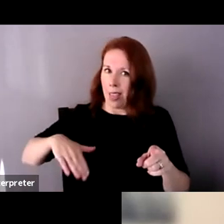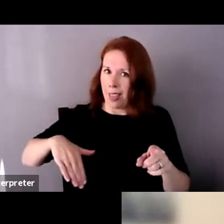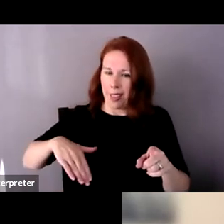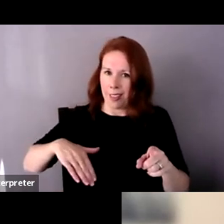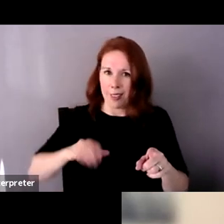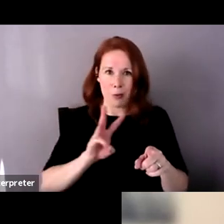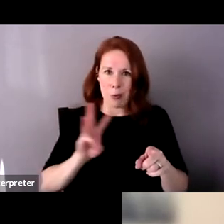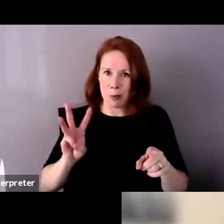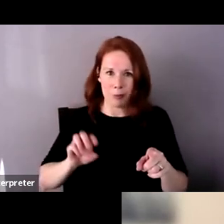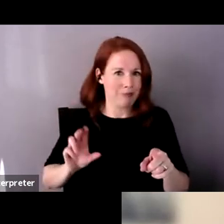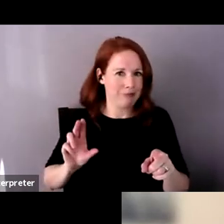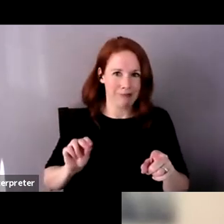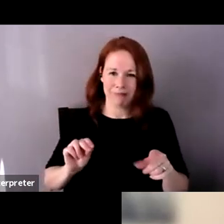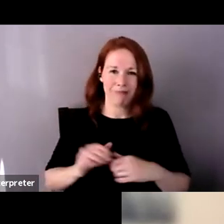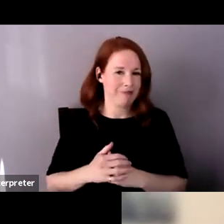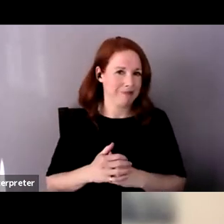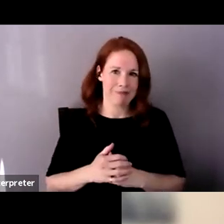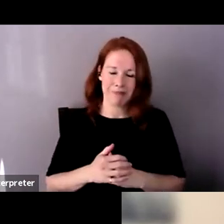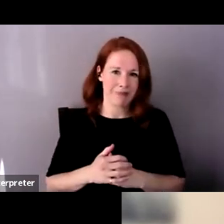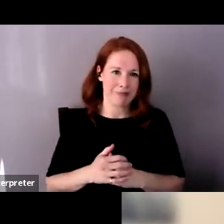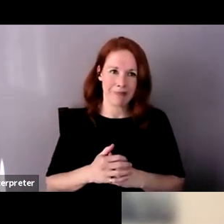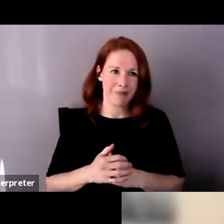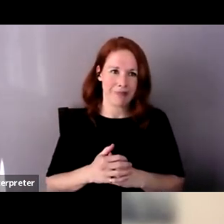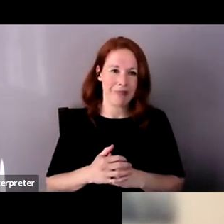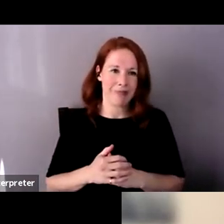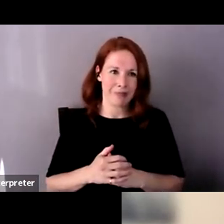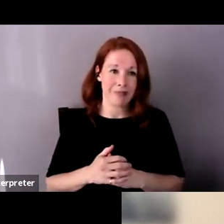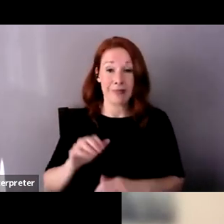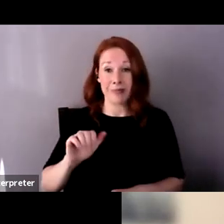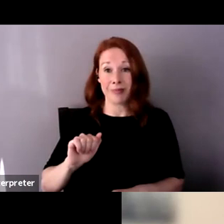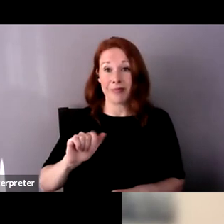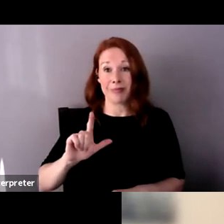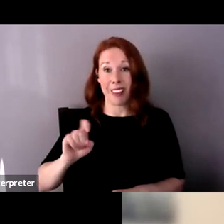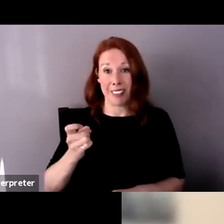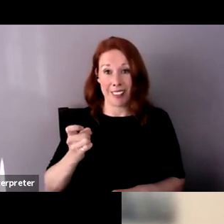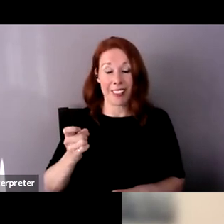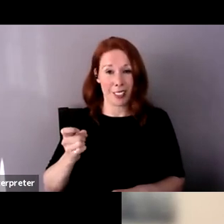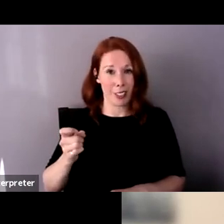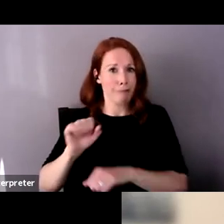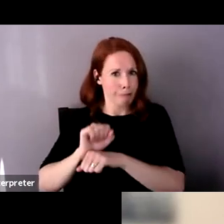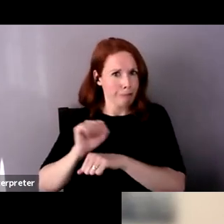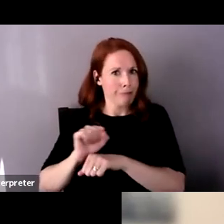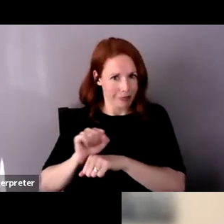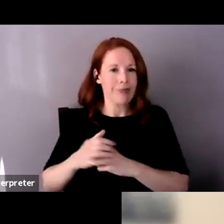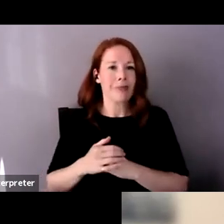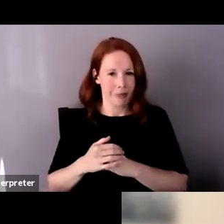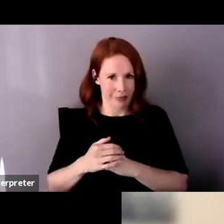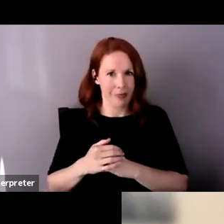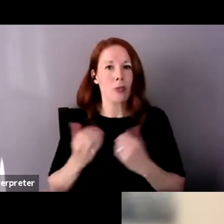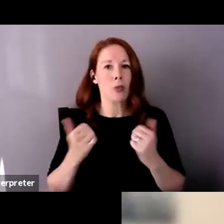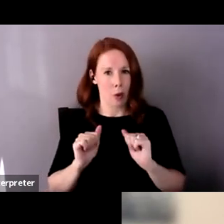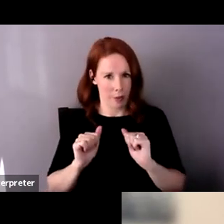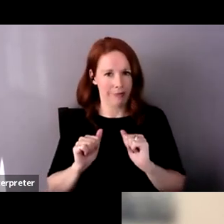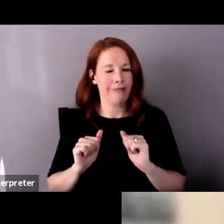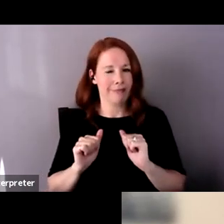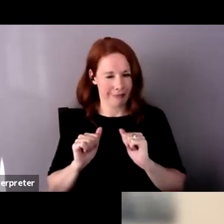website because I don't believe it is. And I think Alex has been working on that and is going to be redressing it. I think